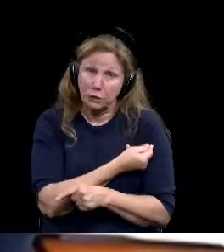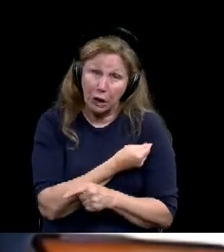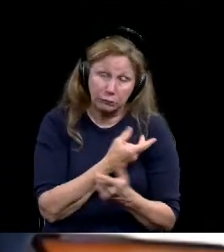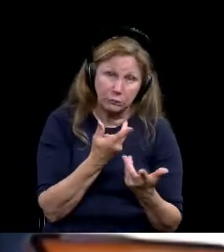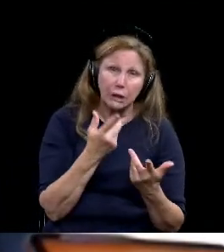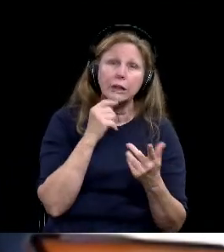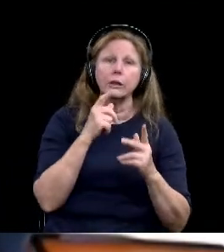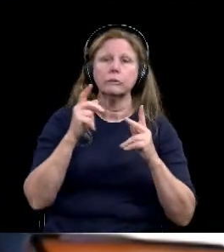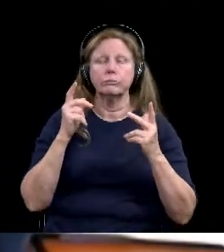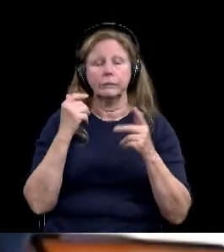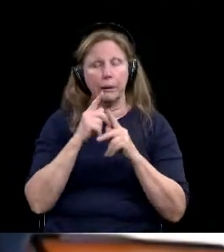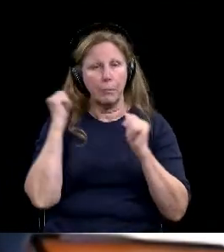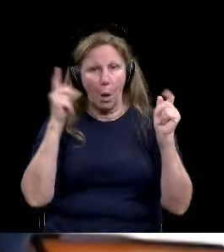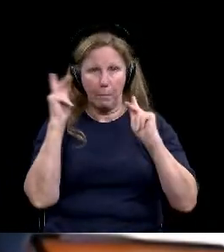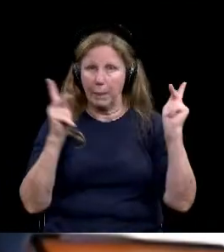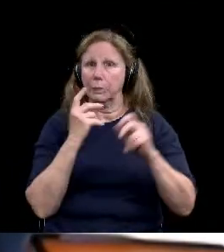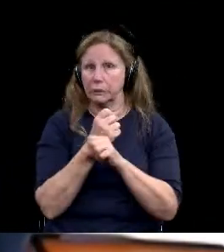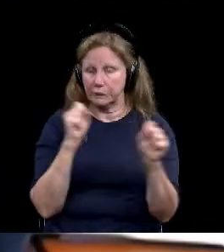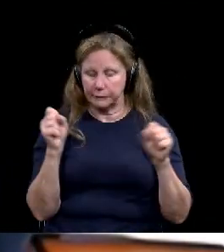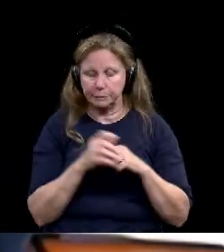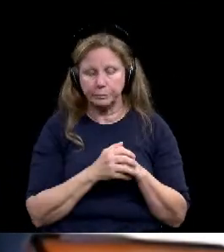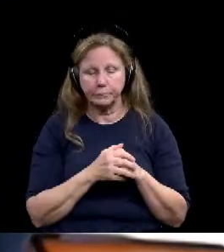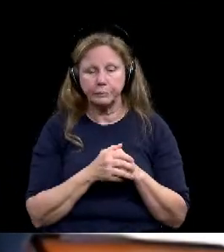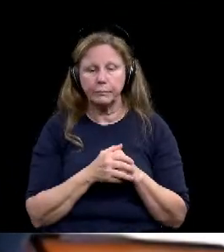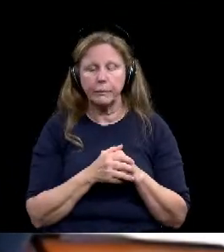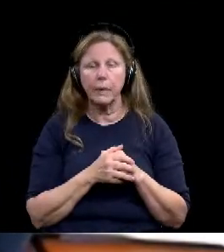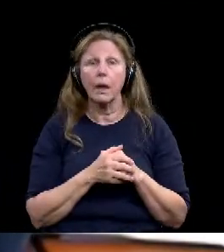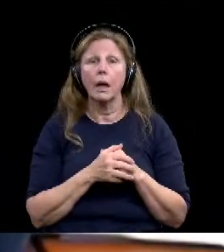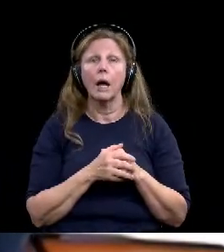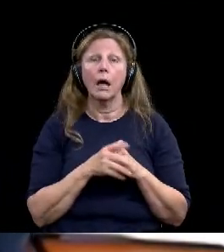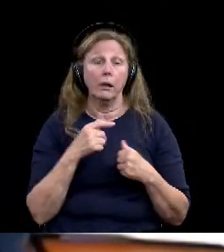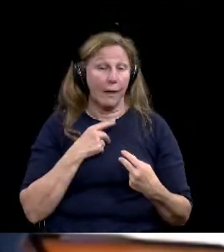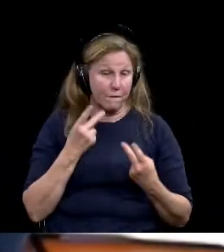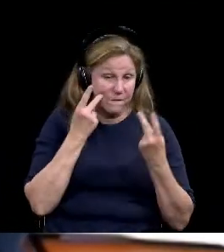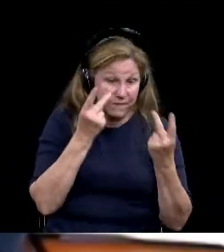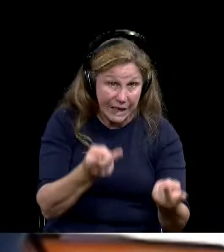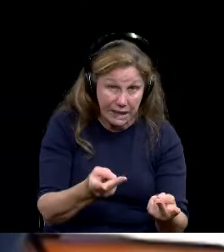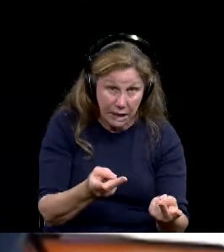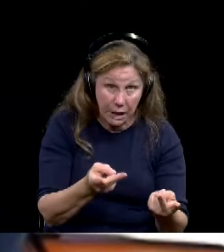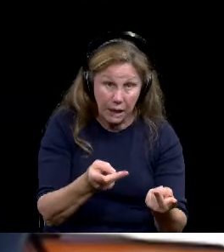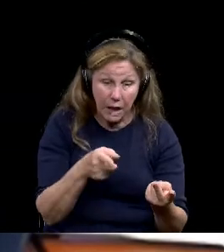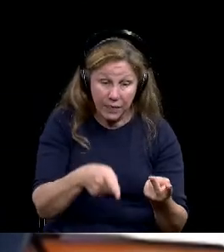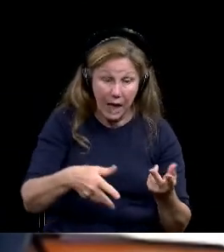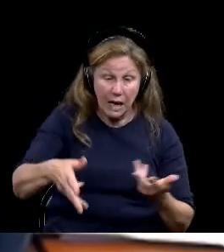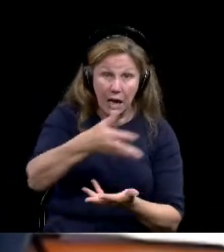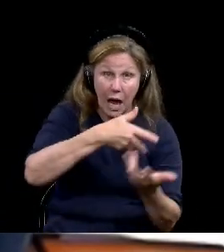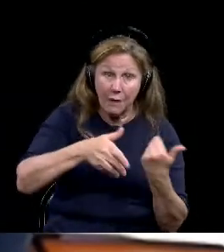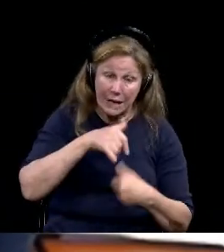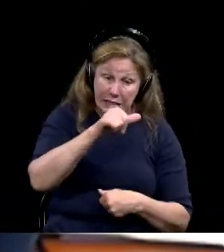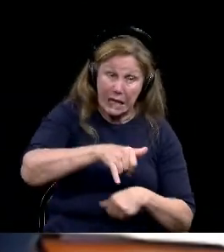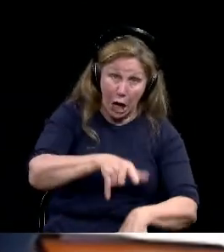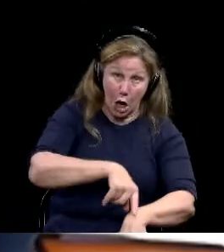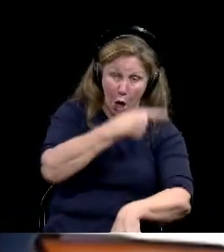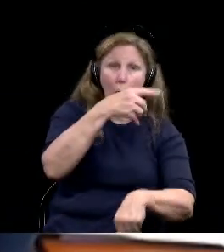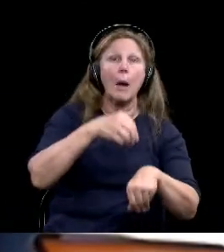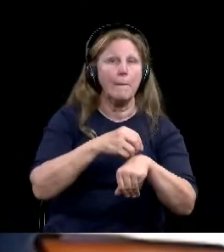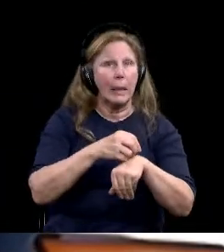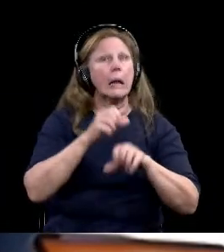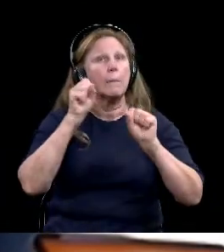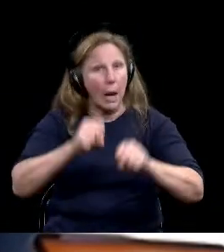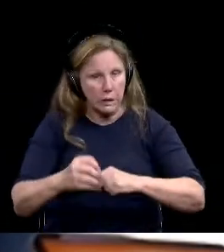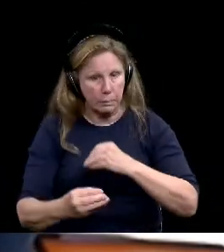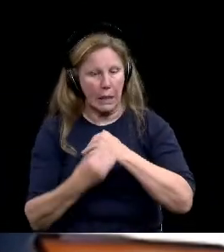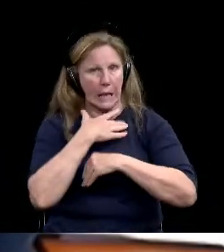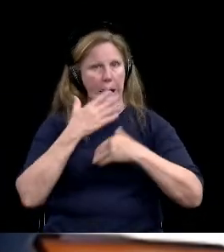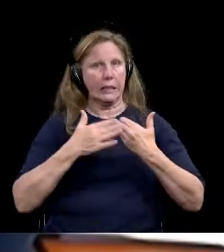there is for exposure, so shorter visits are better. And then a place where I can't really maintain